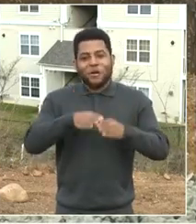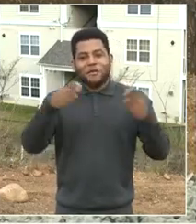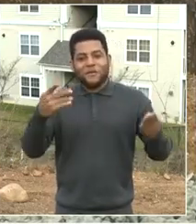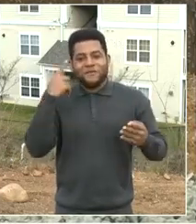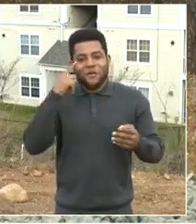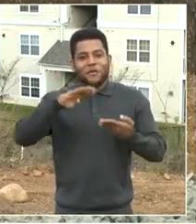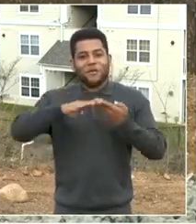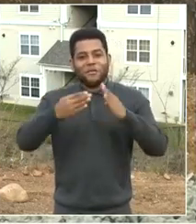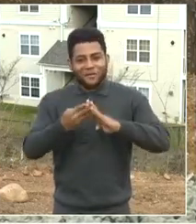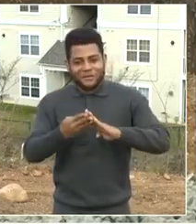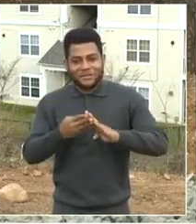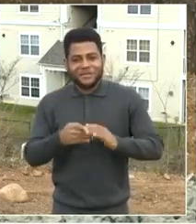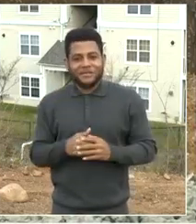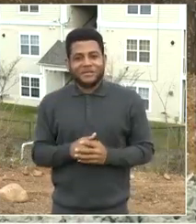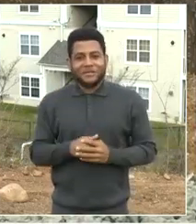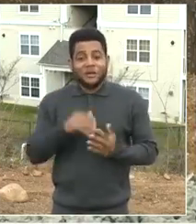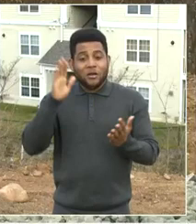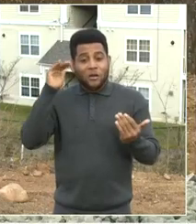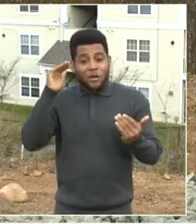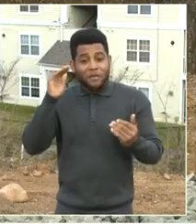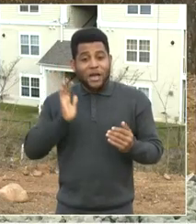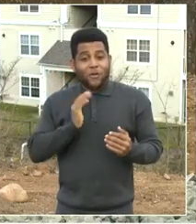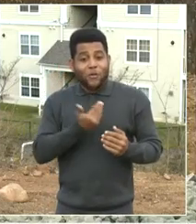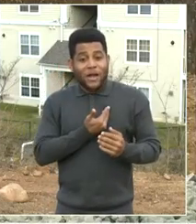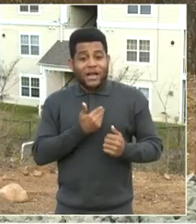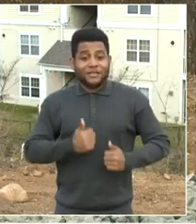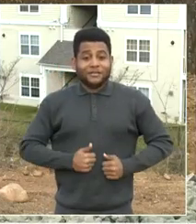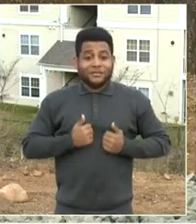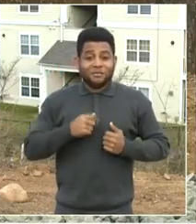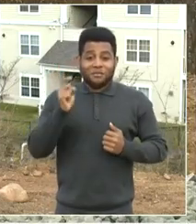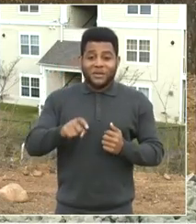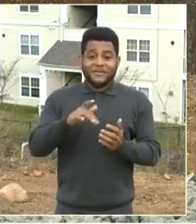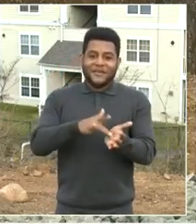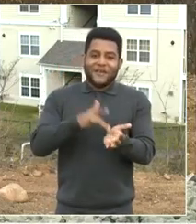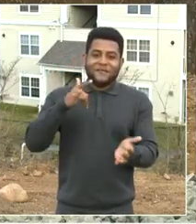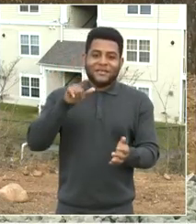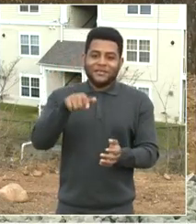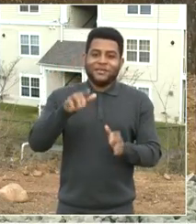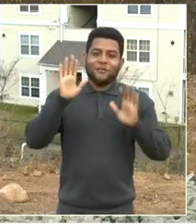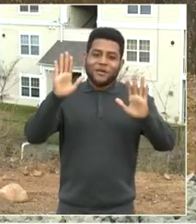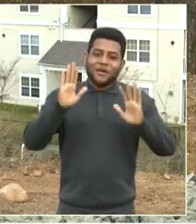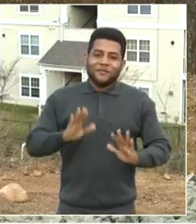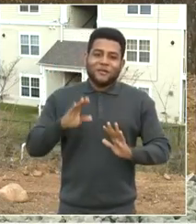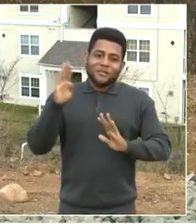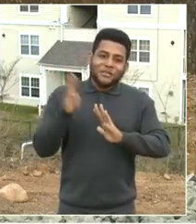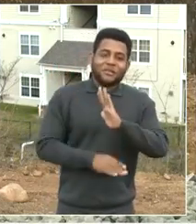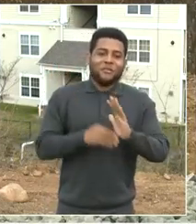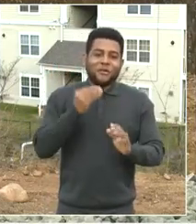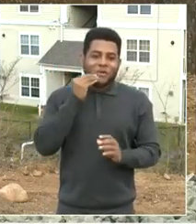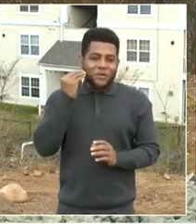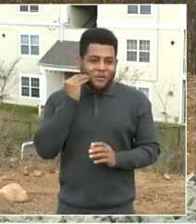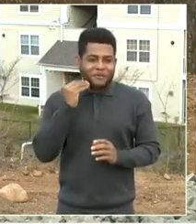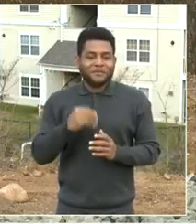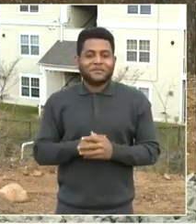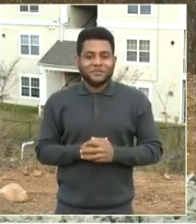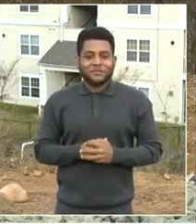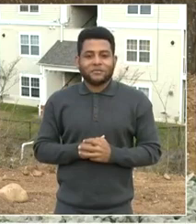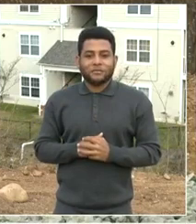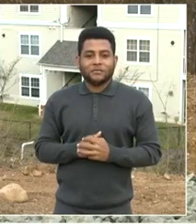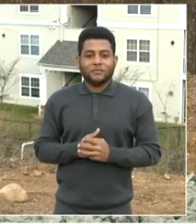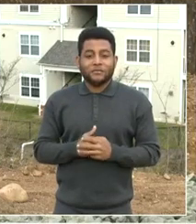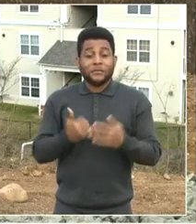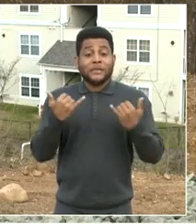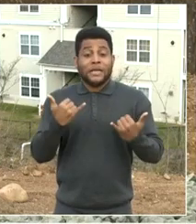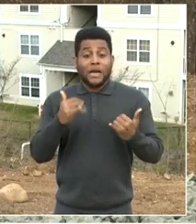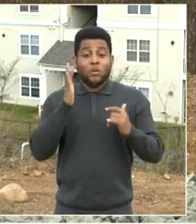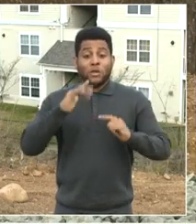fantastic housing. So I want to thank you for that. I know we're also going to have brief remarks from Drew Hubbard, who is the director